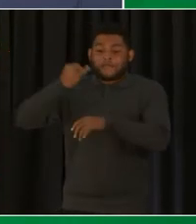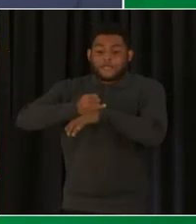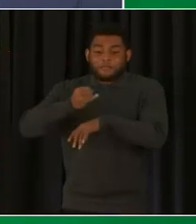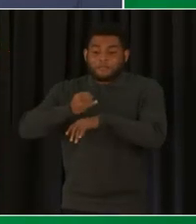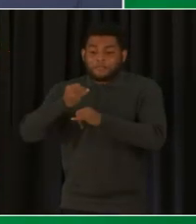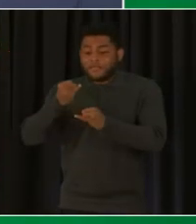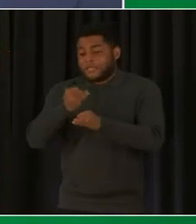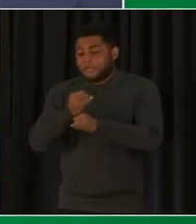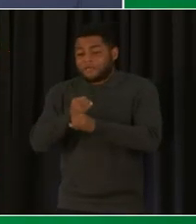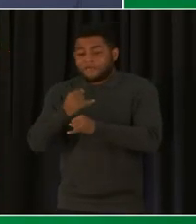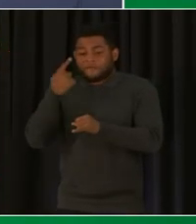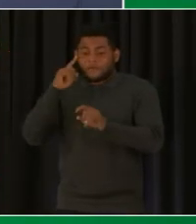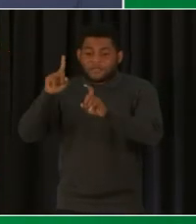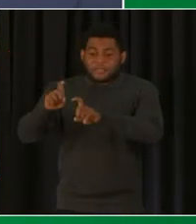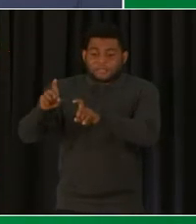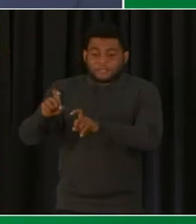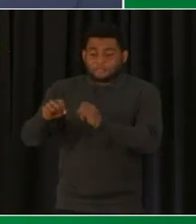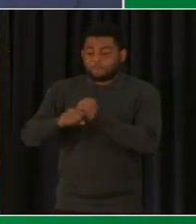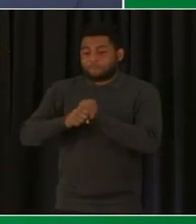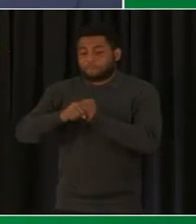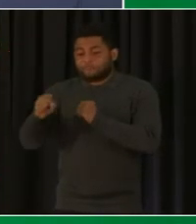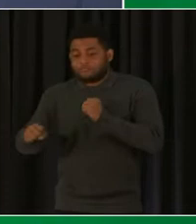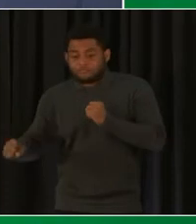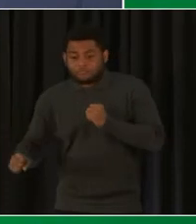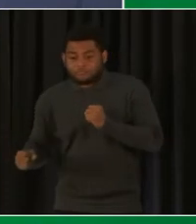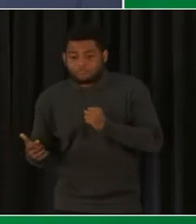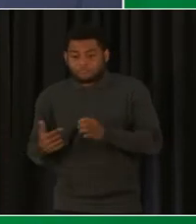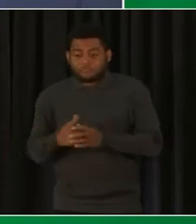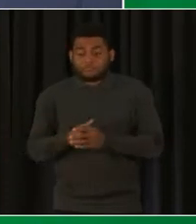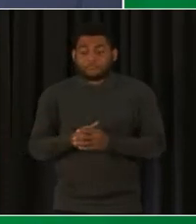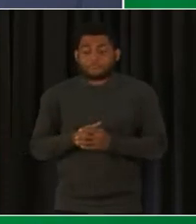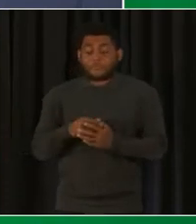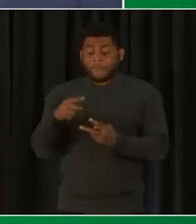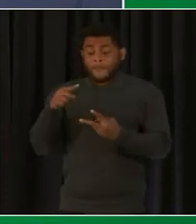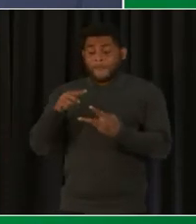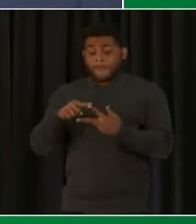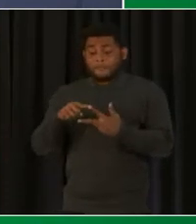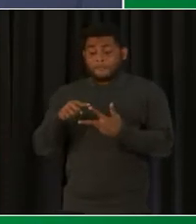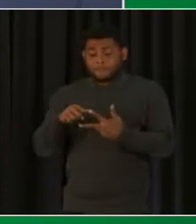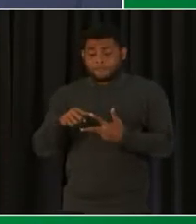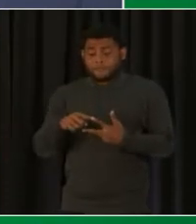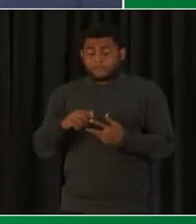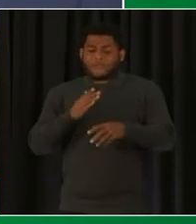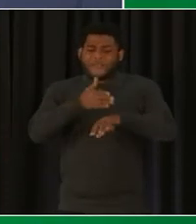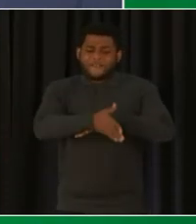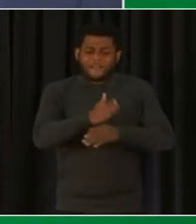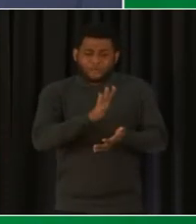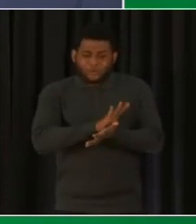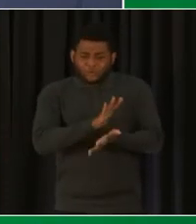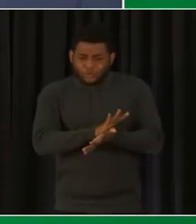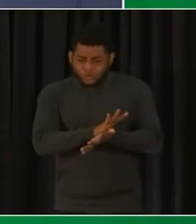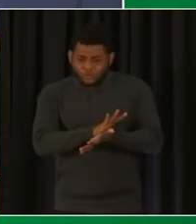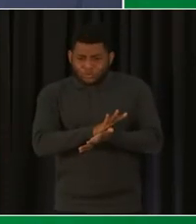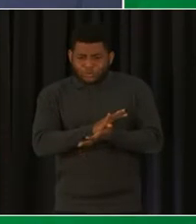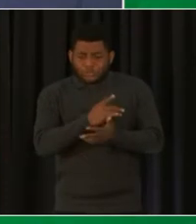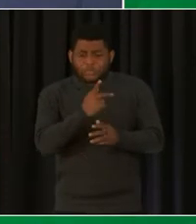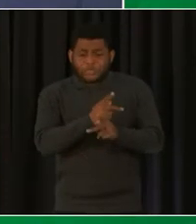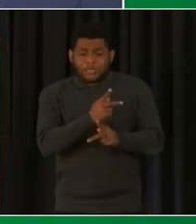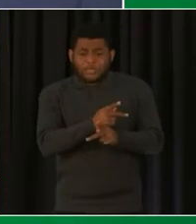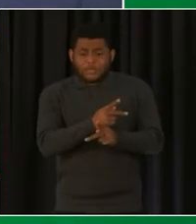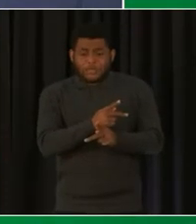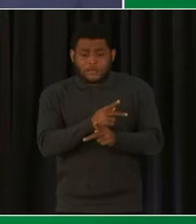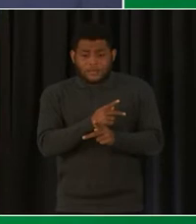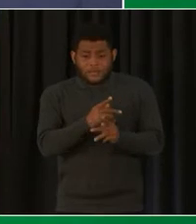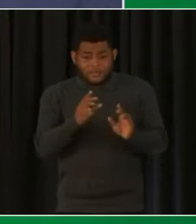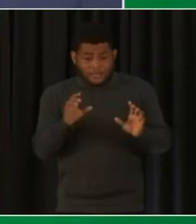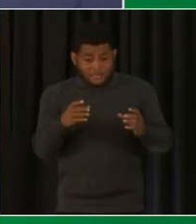And then I have questions about kind of aftercare. How are classes mixed, and how does